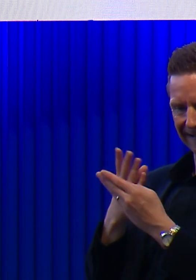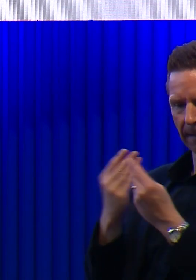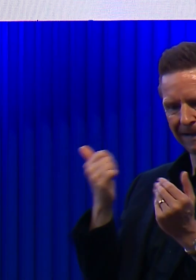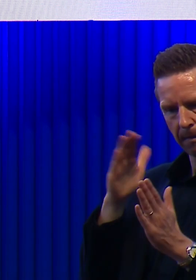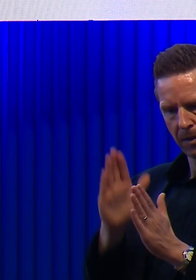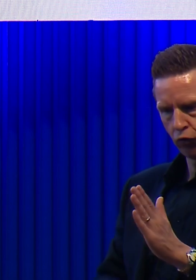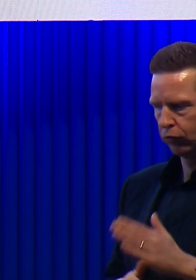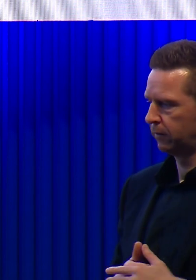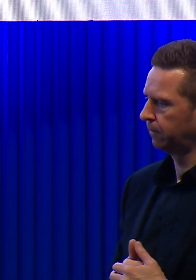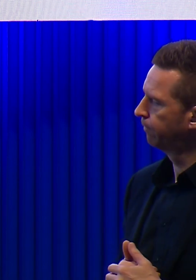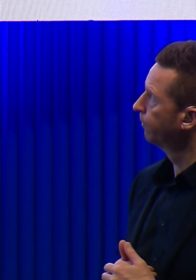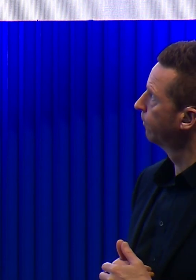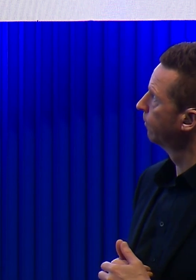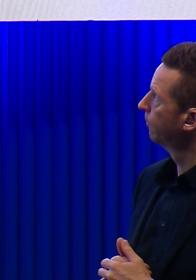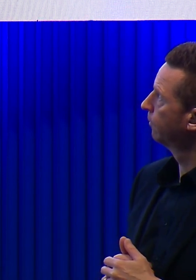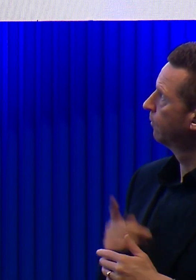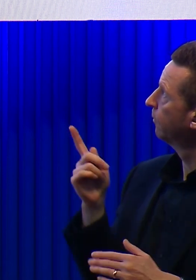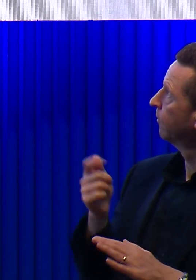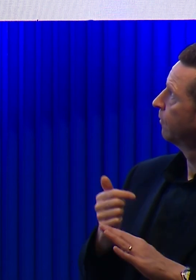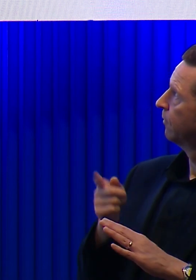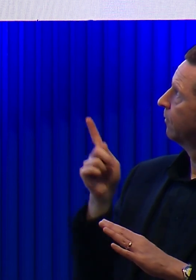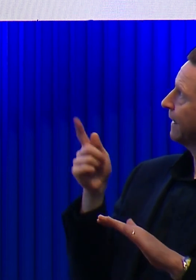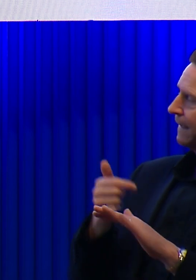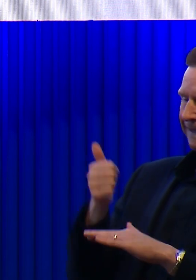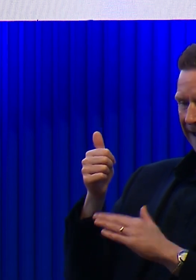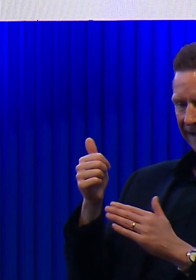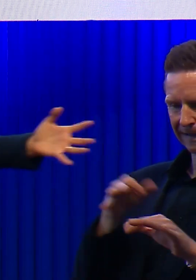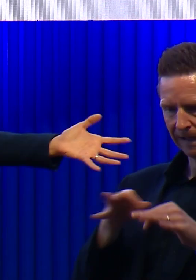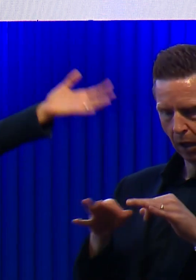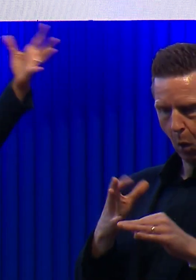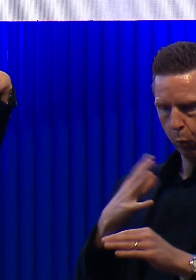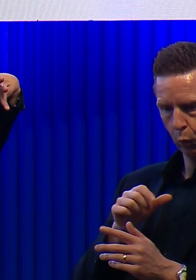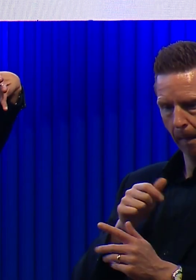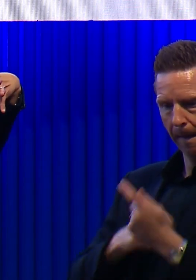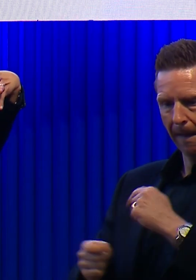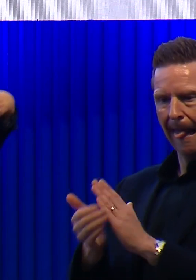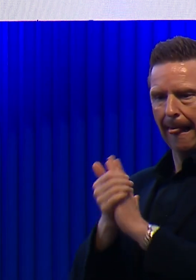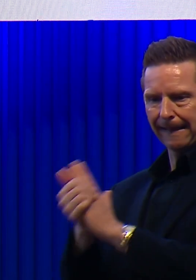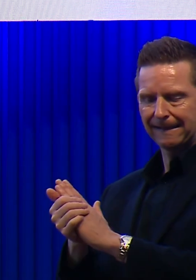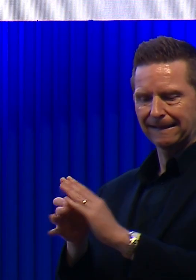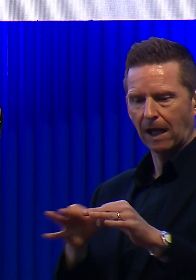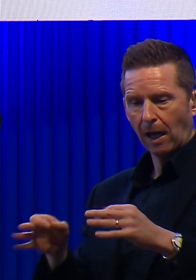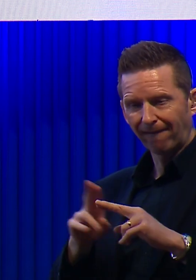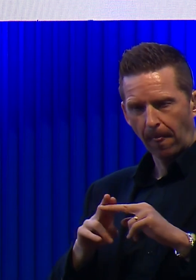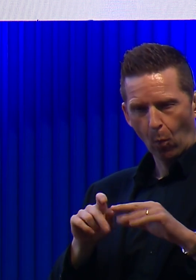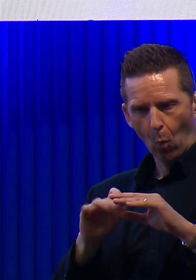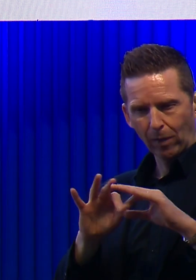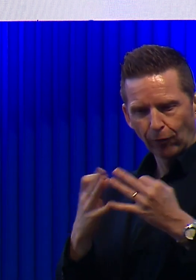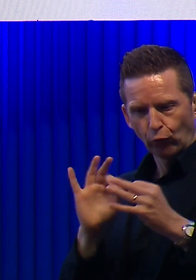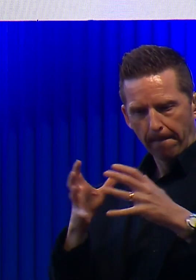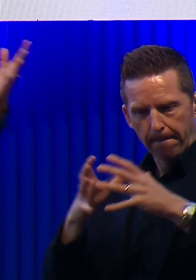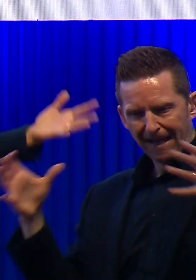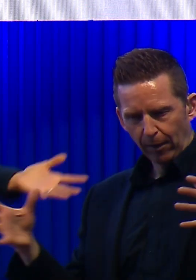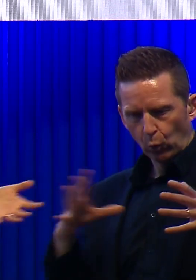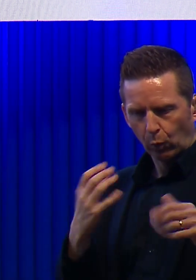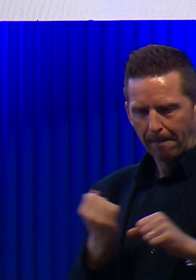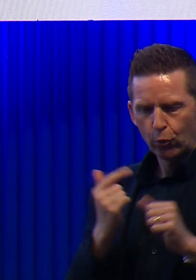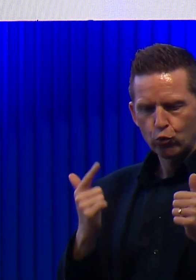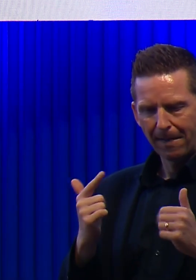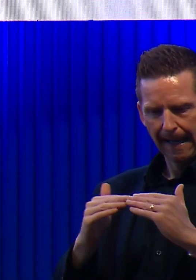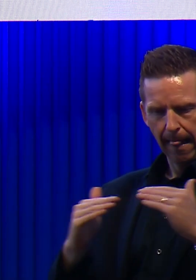are really good at thinking, hang on, we need some tools to get this done, and we need better insights and